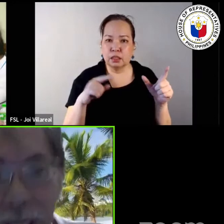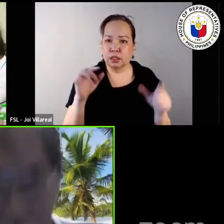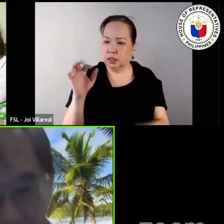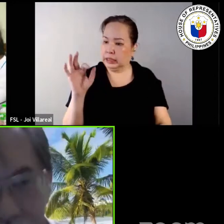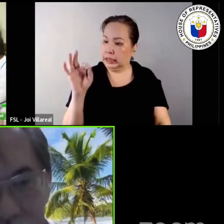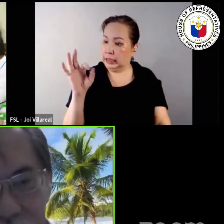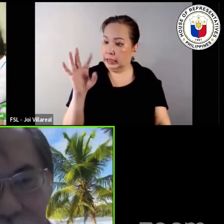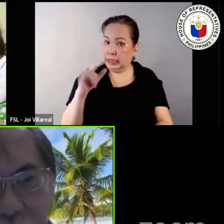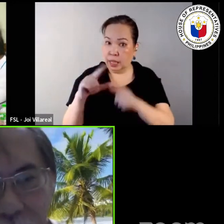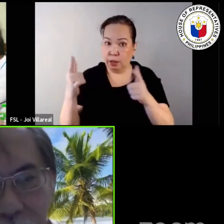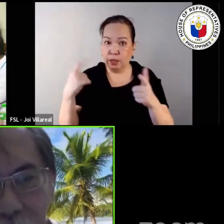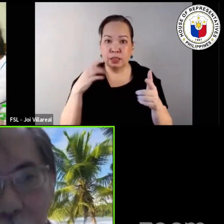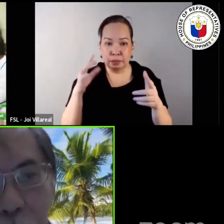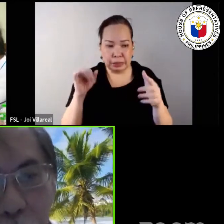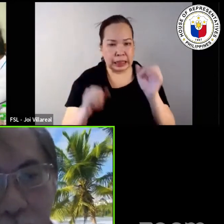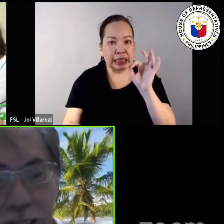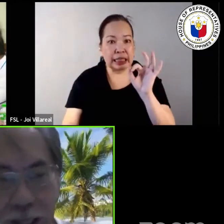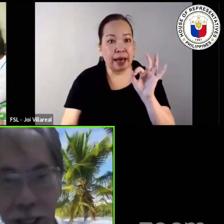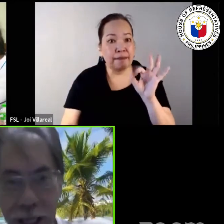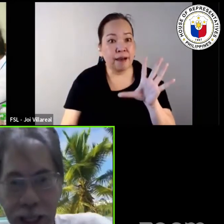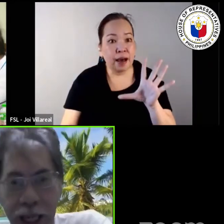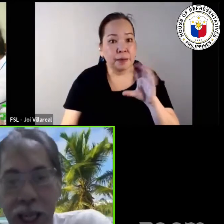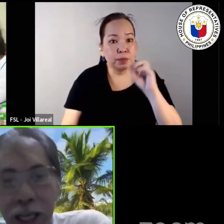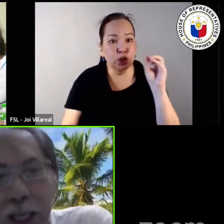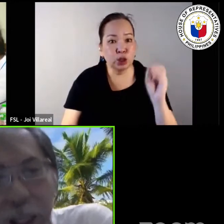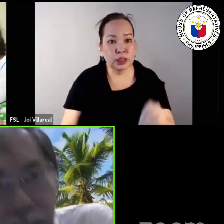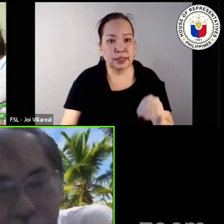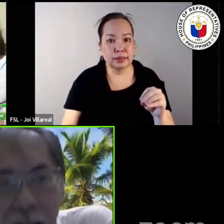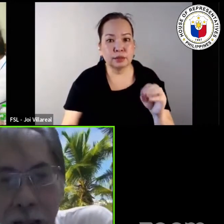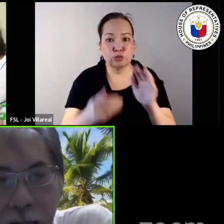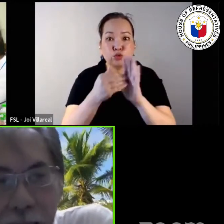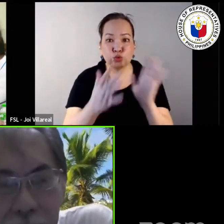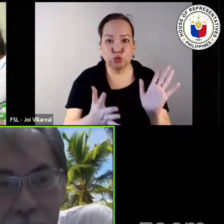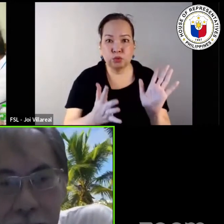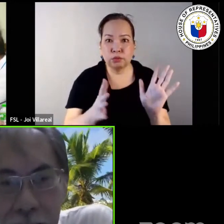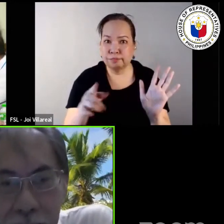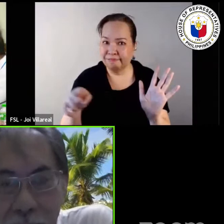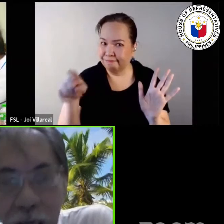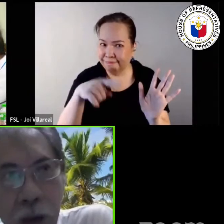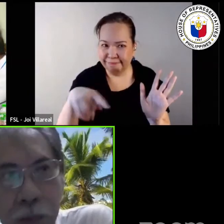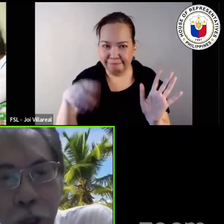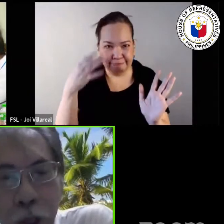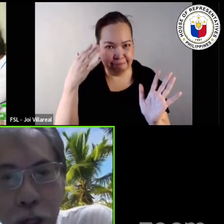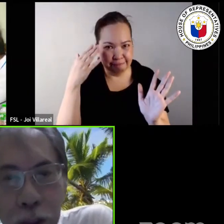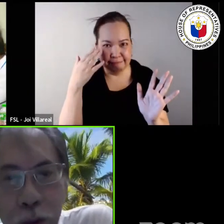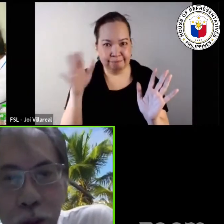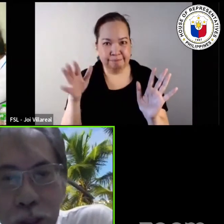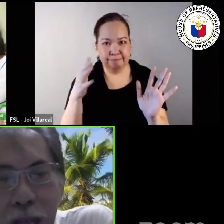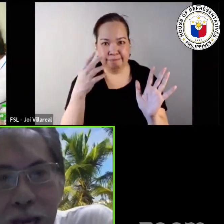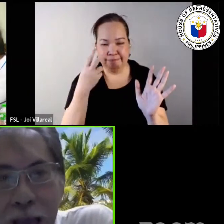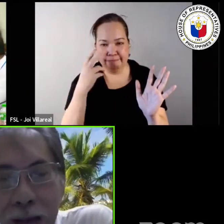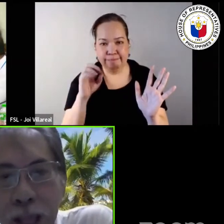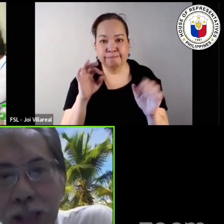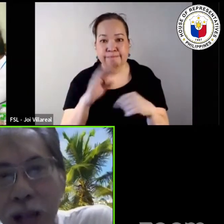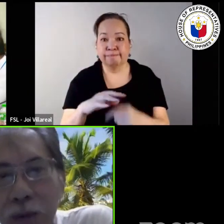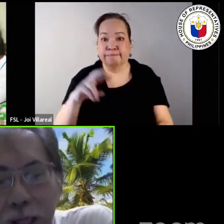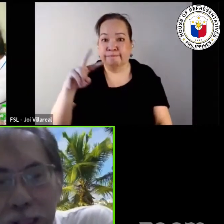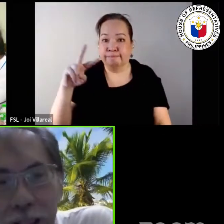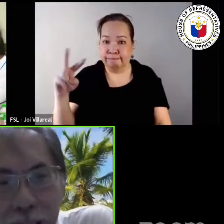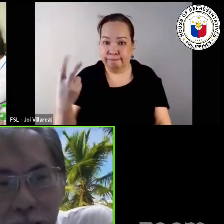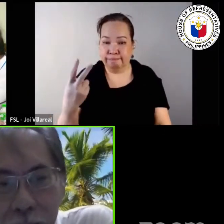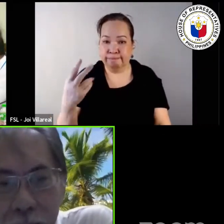the learners. Yun po ang hindi nakikita. Ikalawa po, tungkol sa